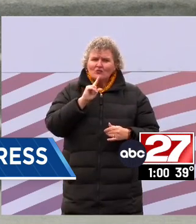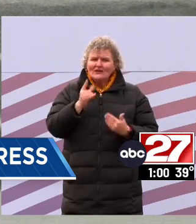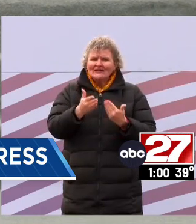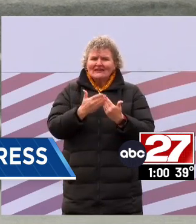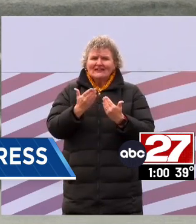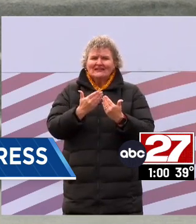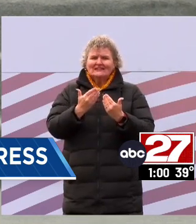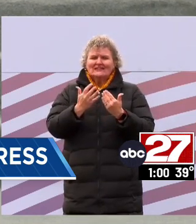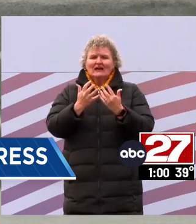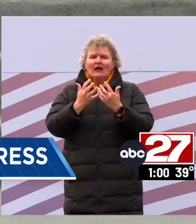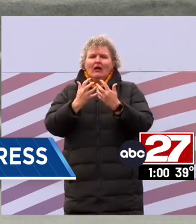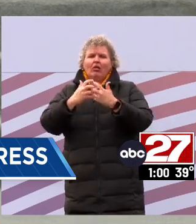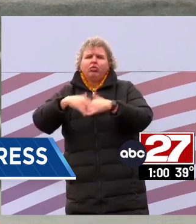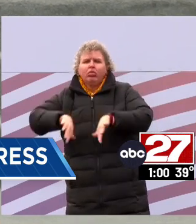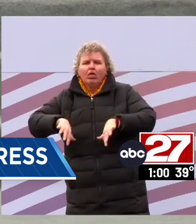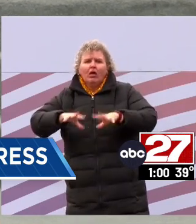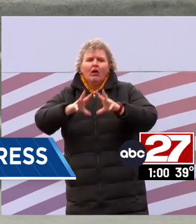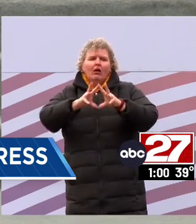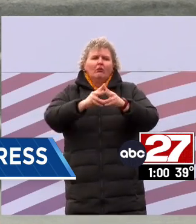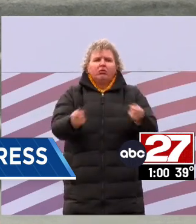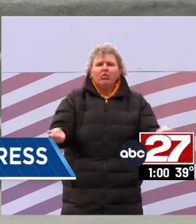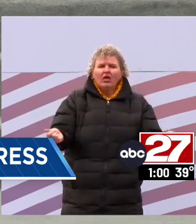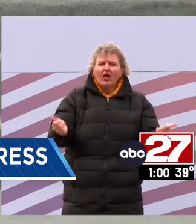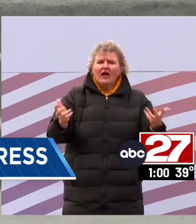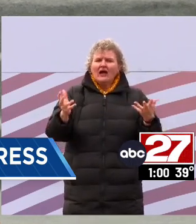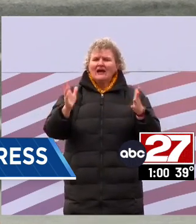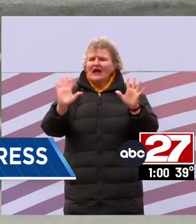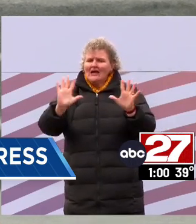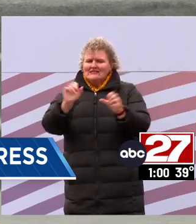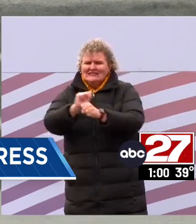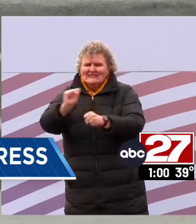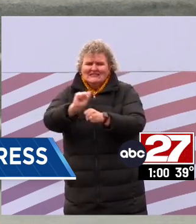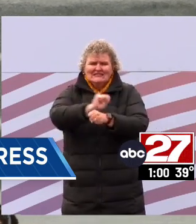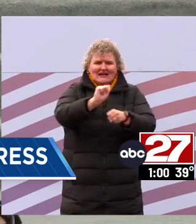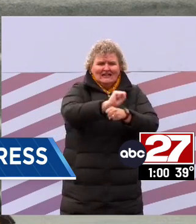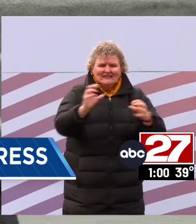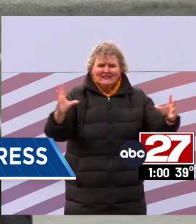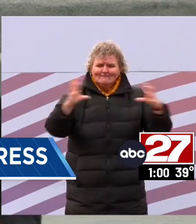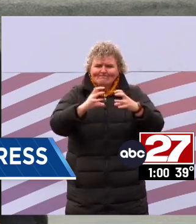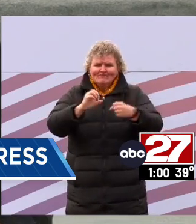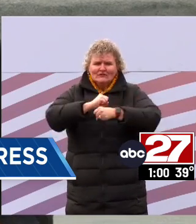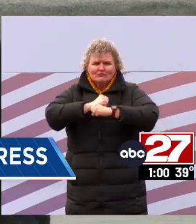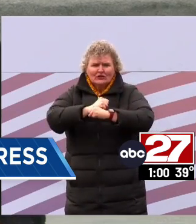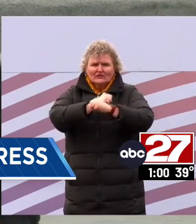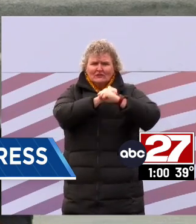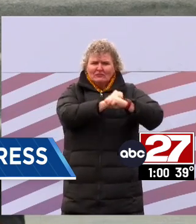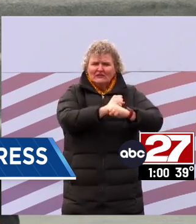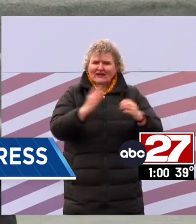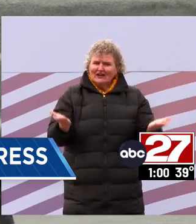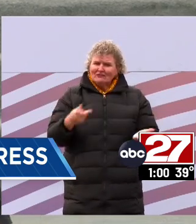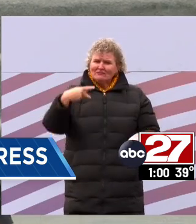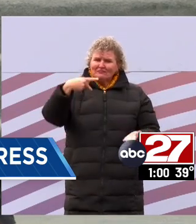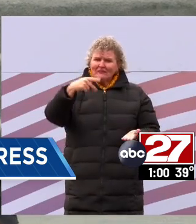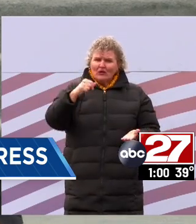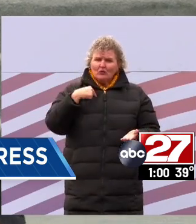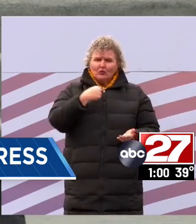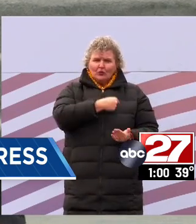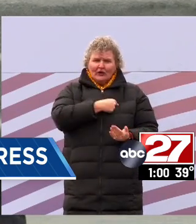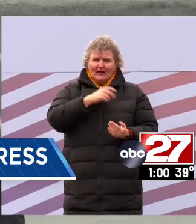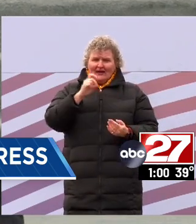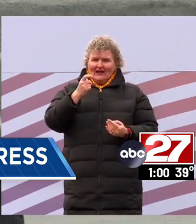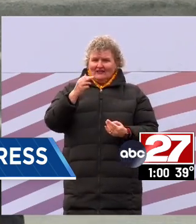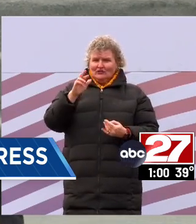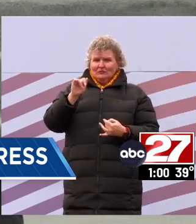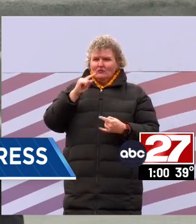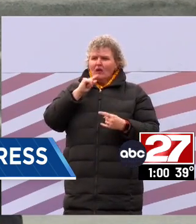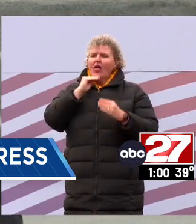it. How we have to keep fighting to protect it. Here in Pennsylvania, we didn't allow the extremists who peddle lies